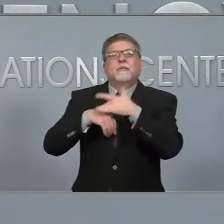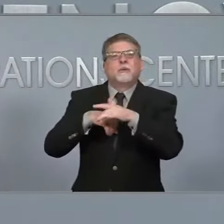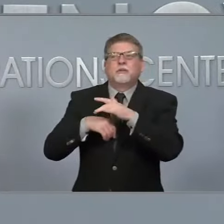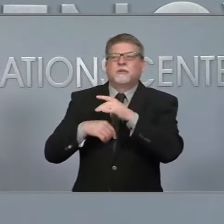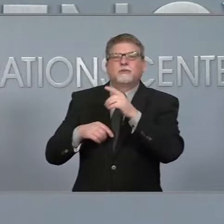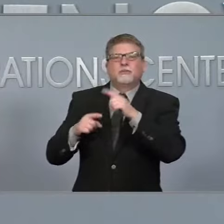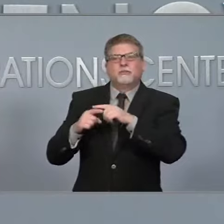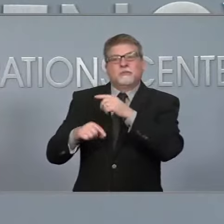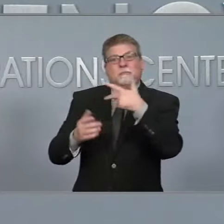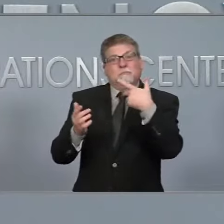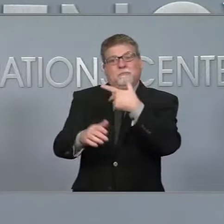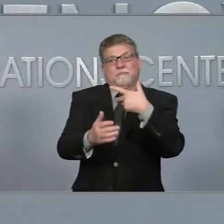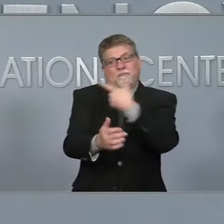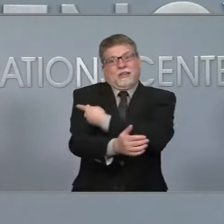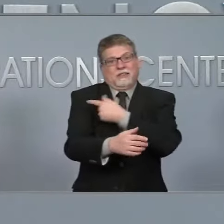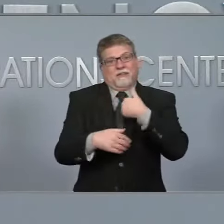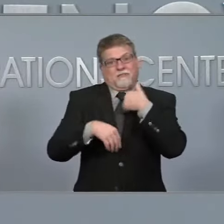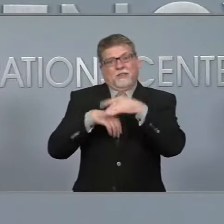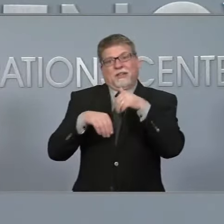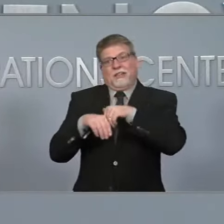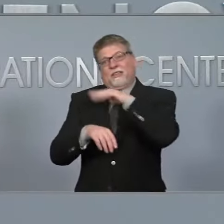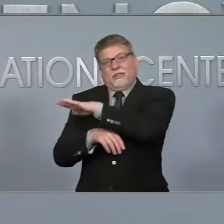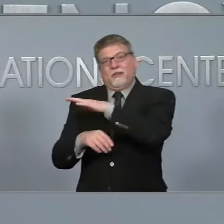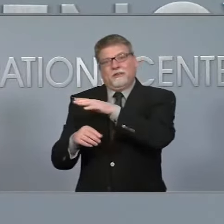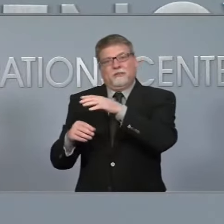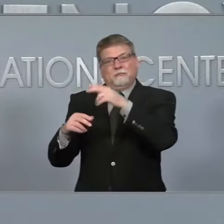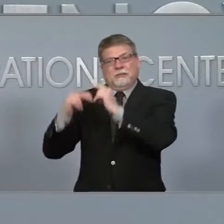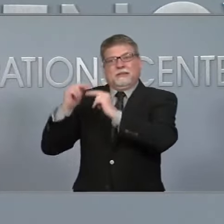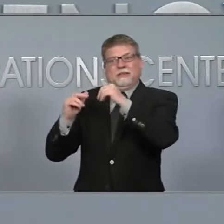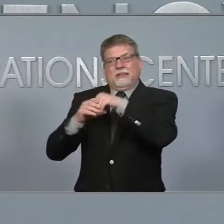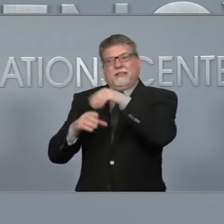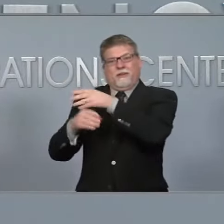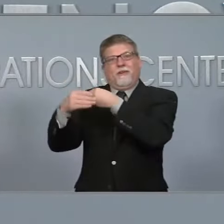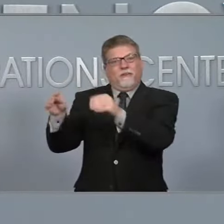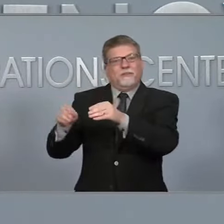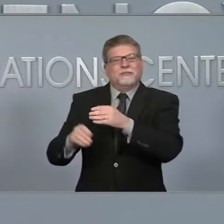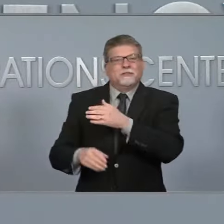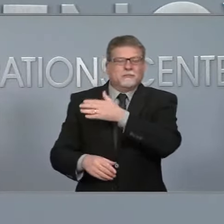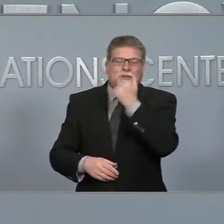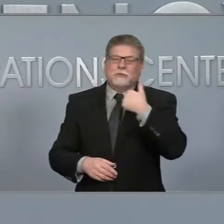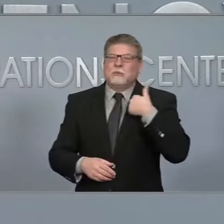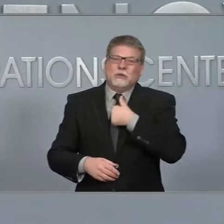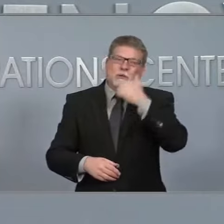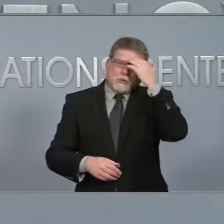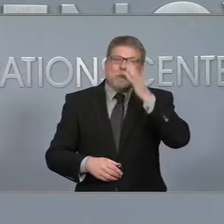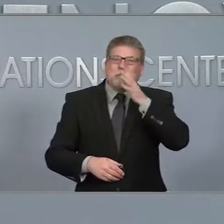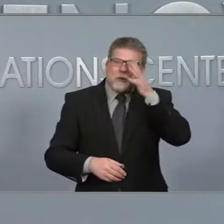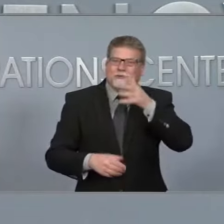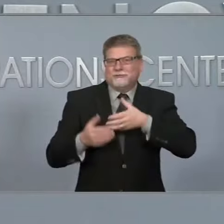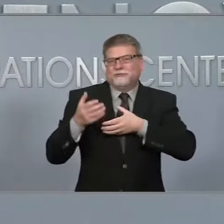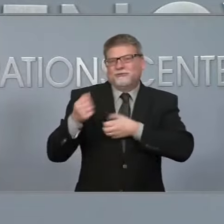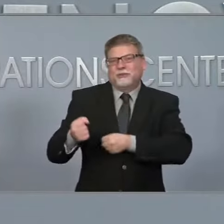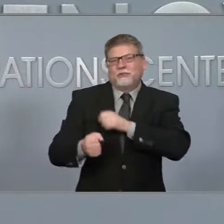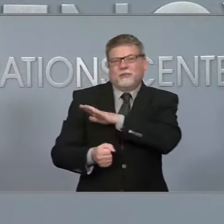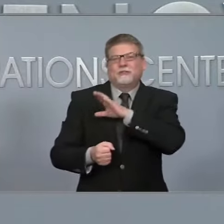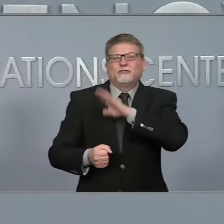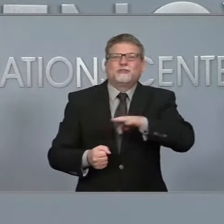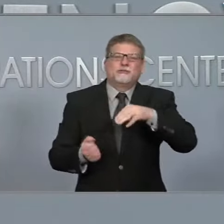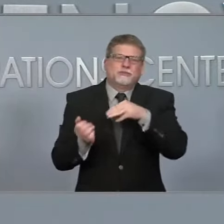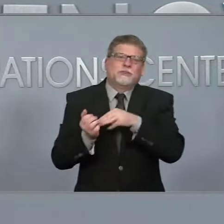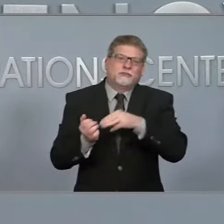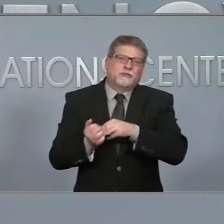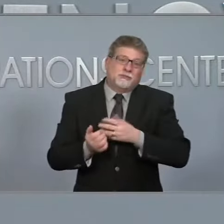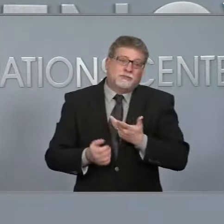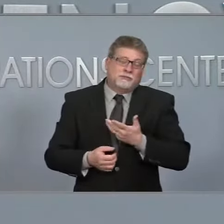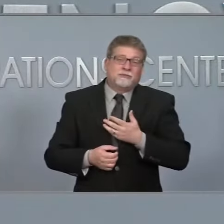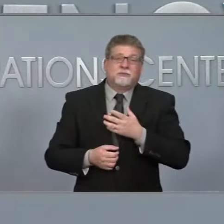for their visit. And that's really important because we know pediatricians are a trusted source of information for parents. They're one of the